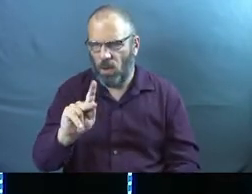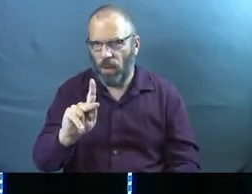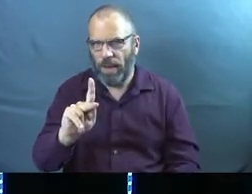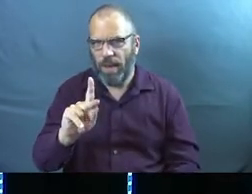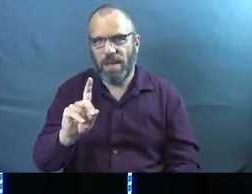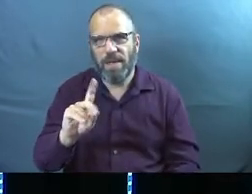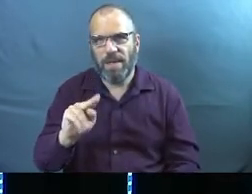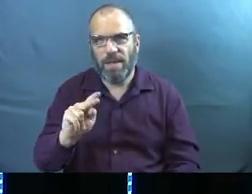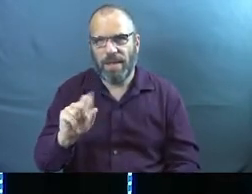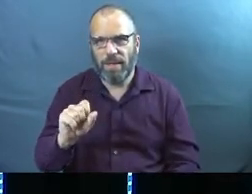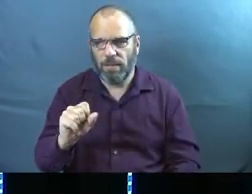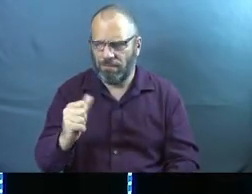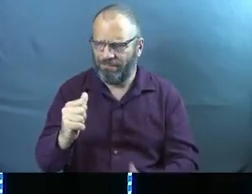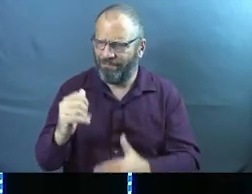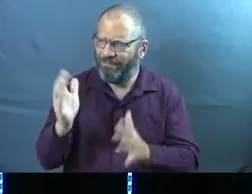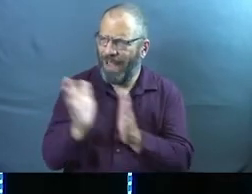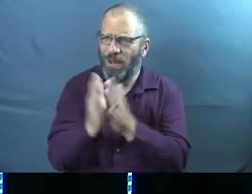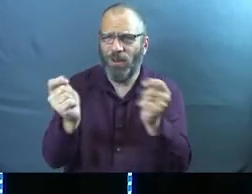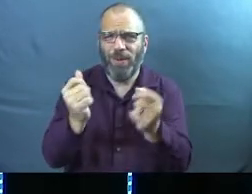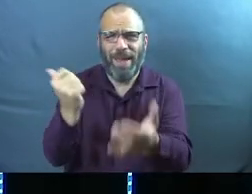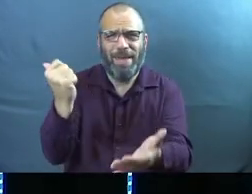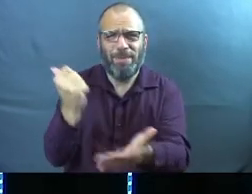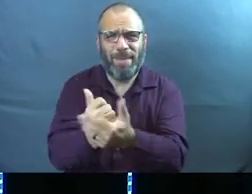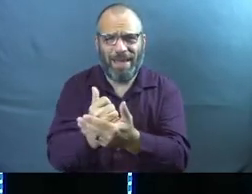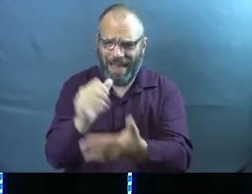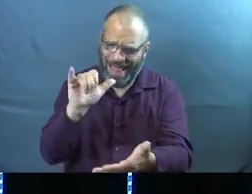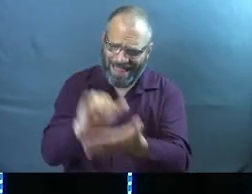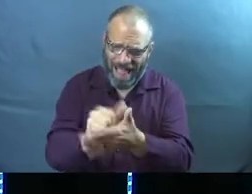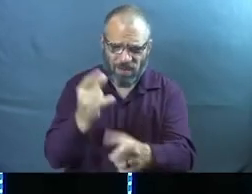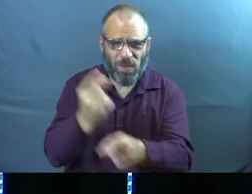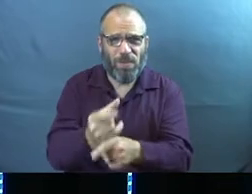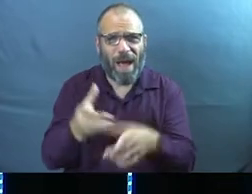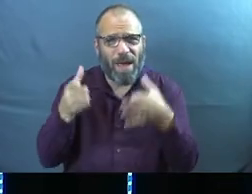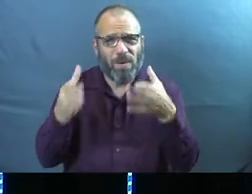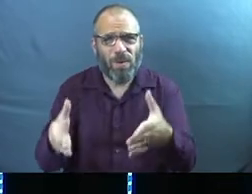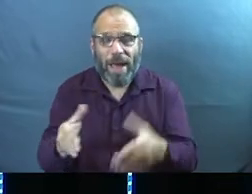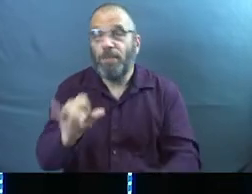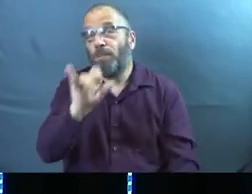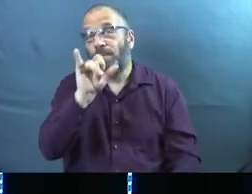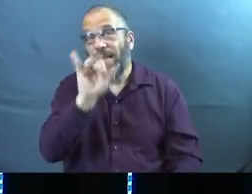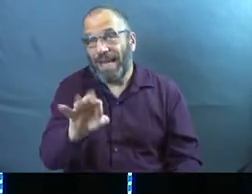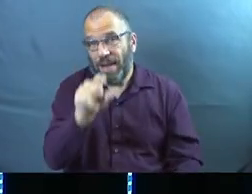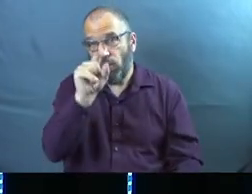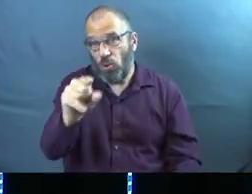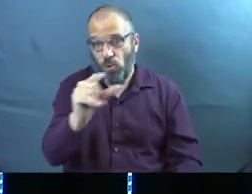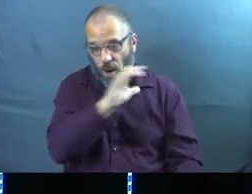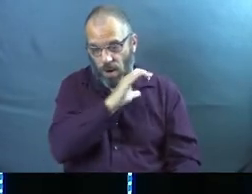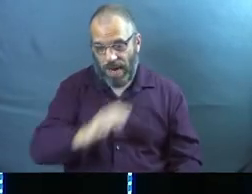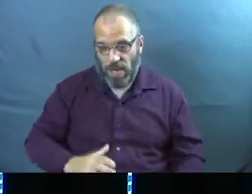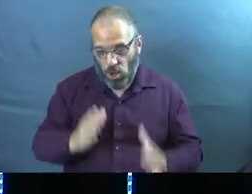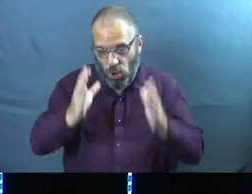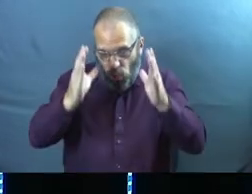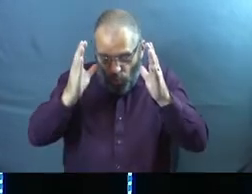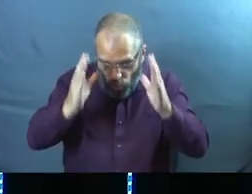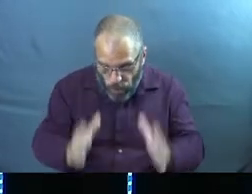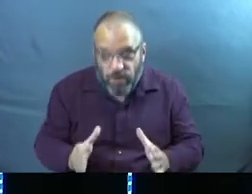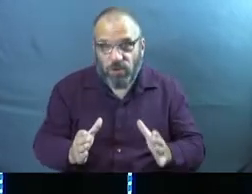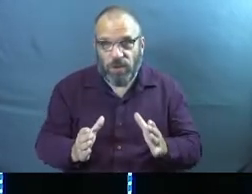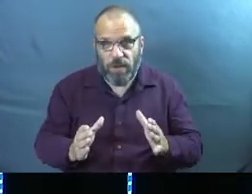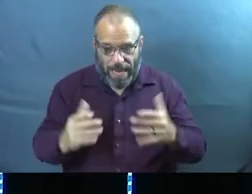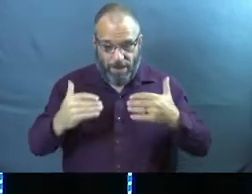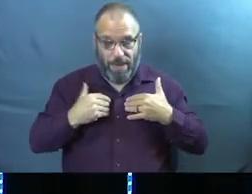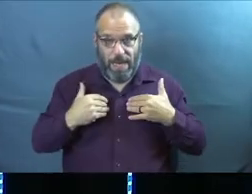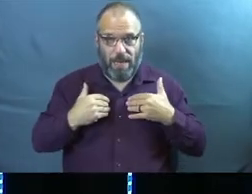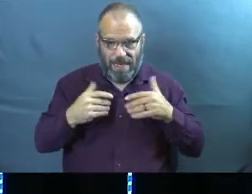Hallelujah. Amen. This is how it's supposed to work. If you are a Christian today, and the way